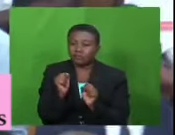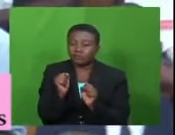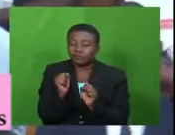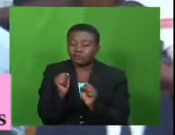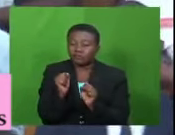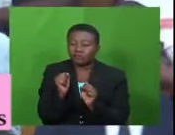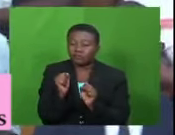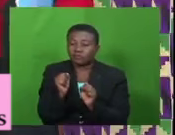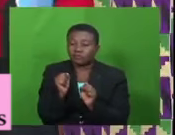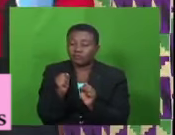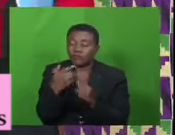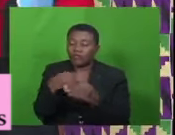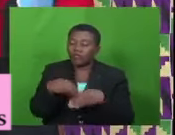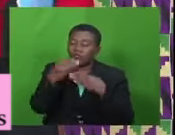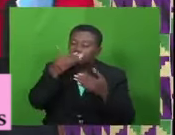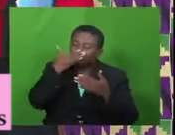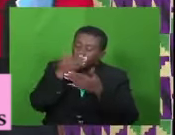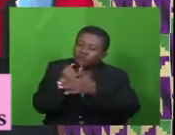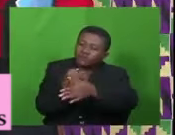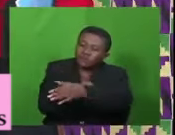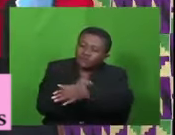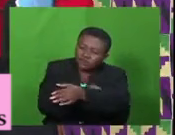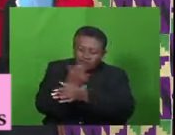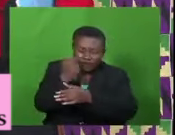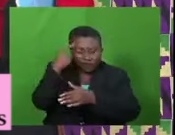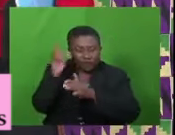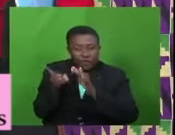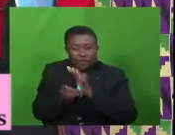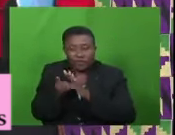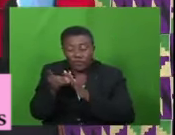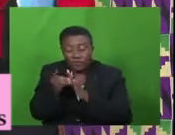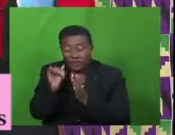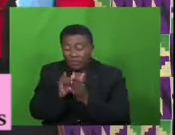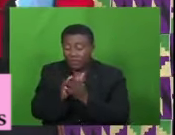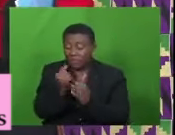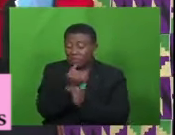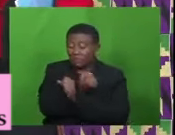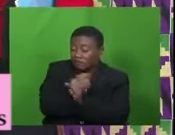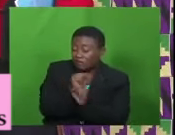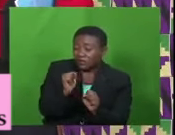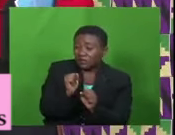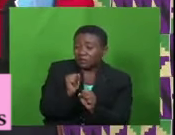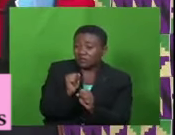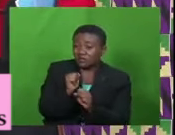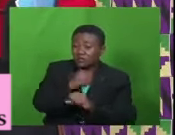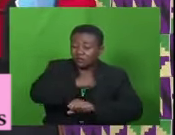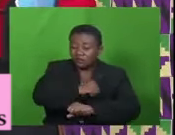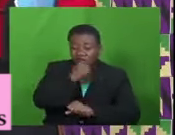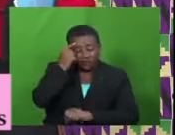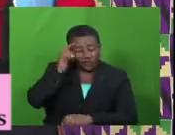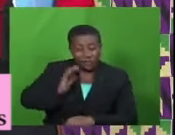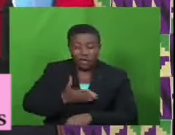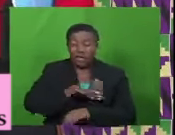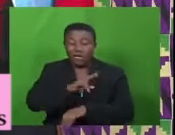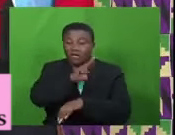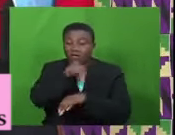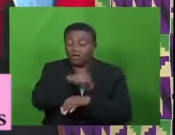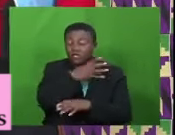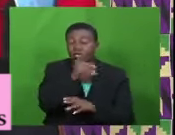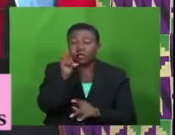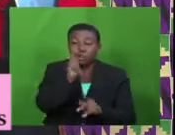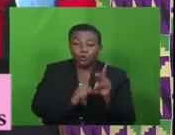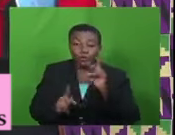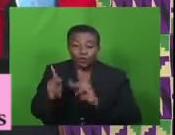The foundation for all development is the safety and security of our nation and its people.